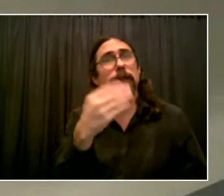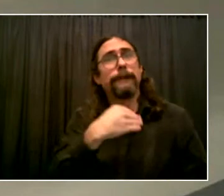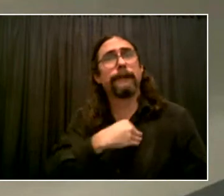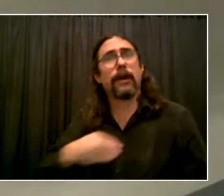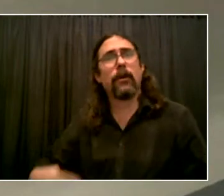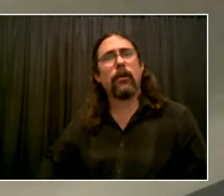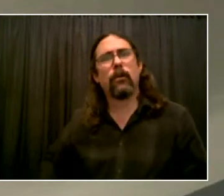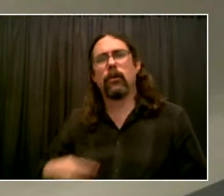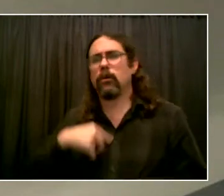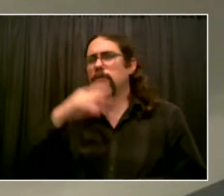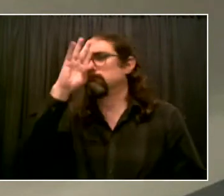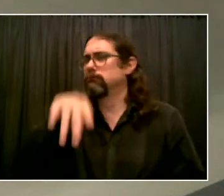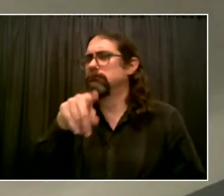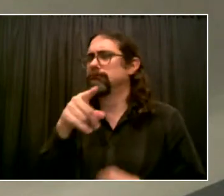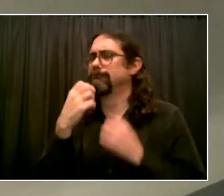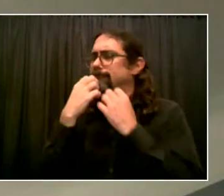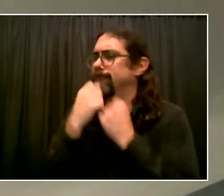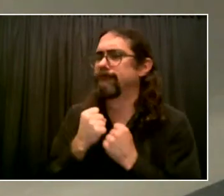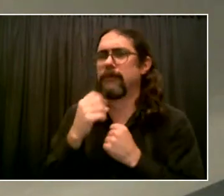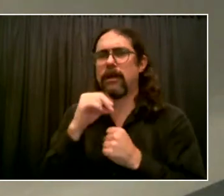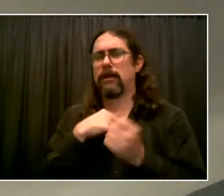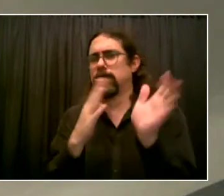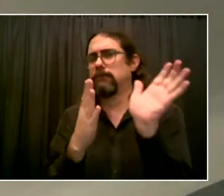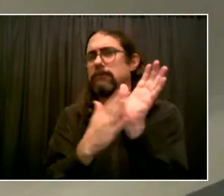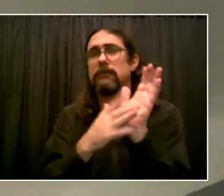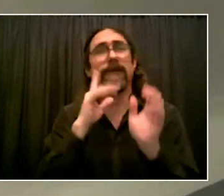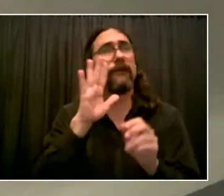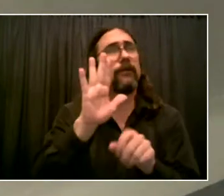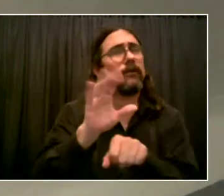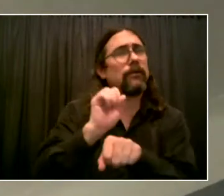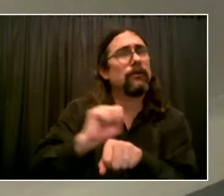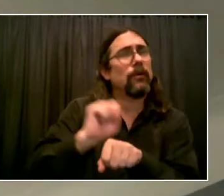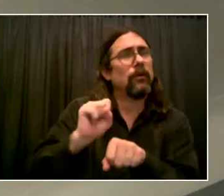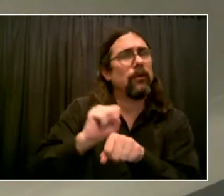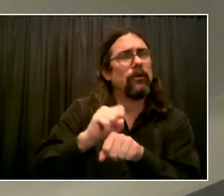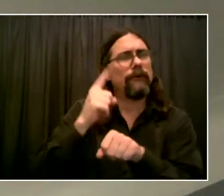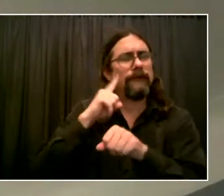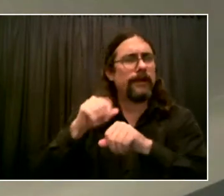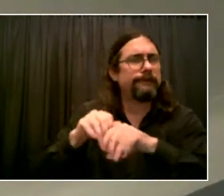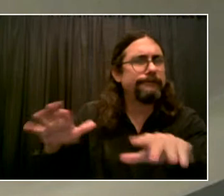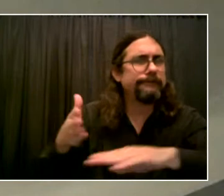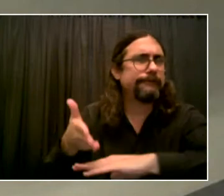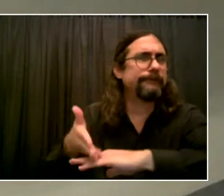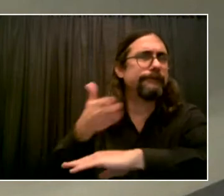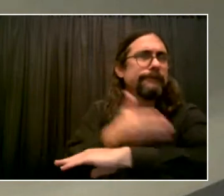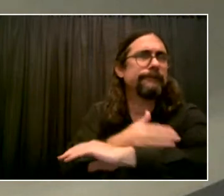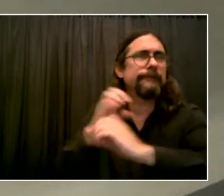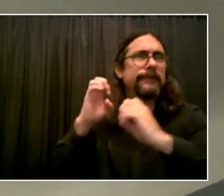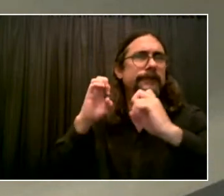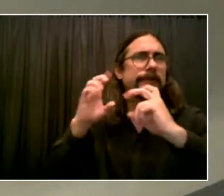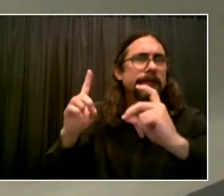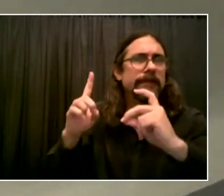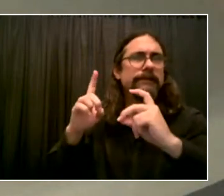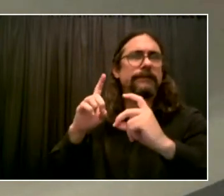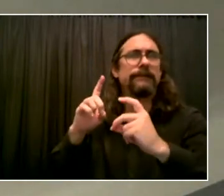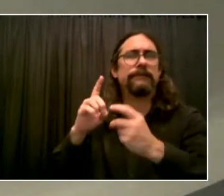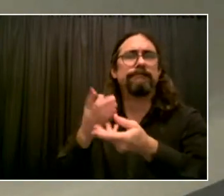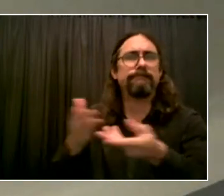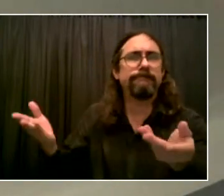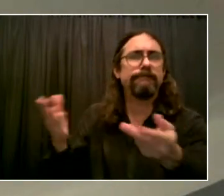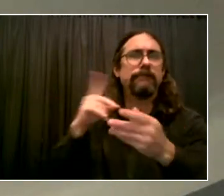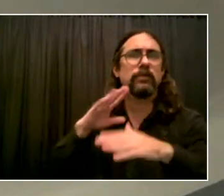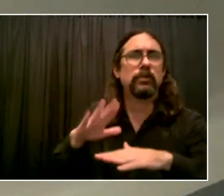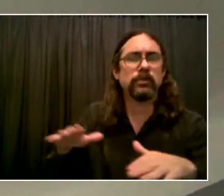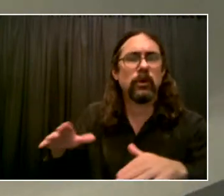citizenry. The people of the city of New York stood up to